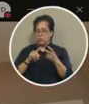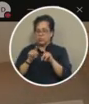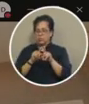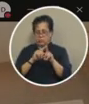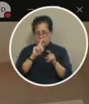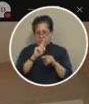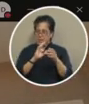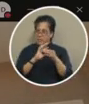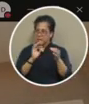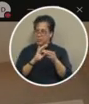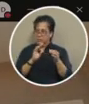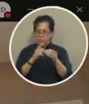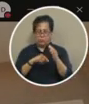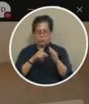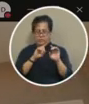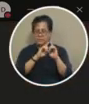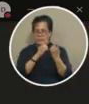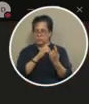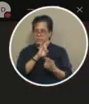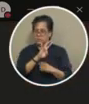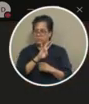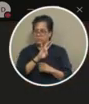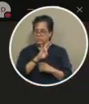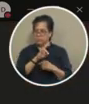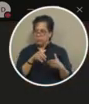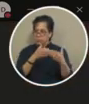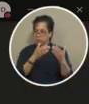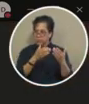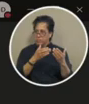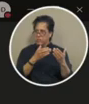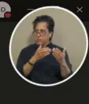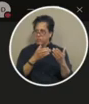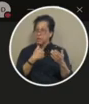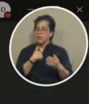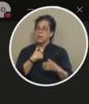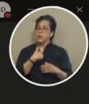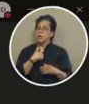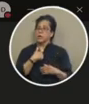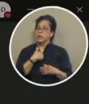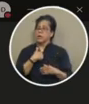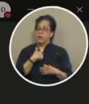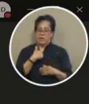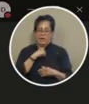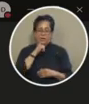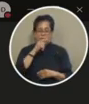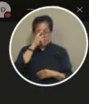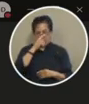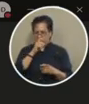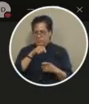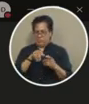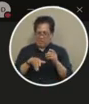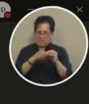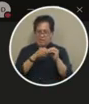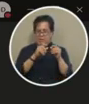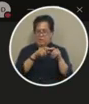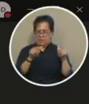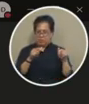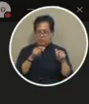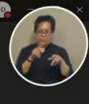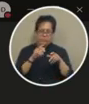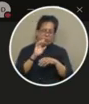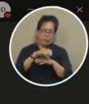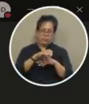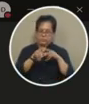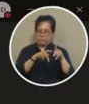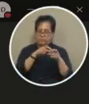comment on what Representative Rivera brought up. I don't agree that there should be language about forcing people to pay. I